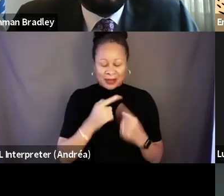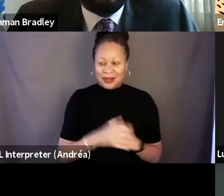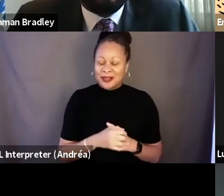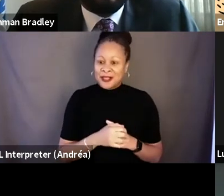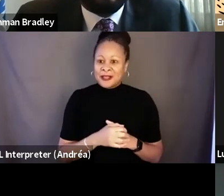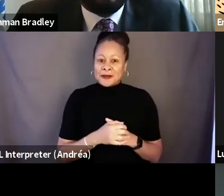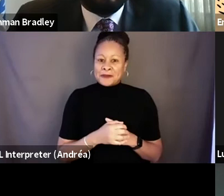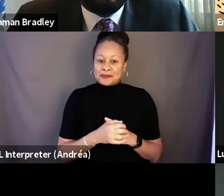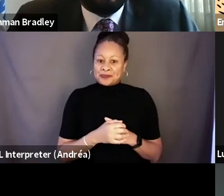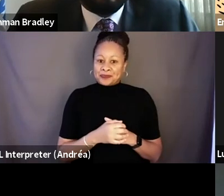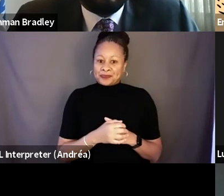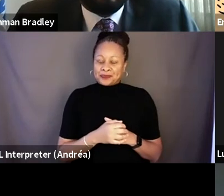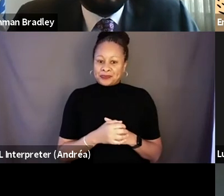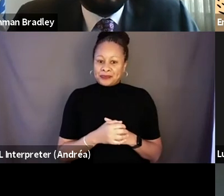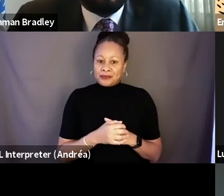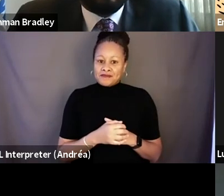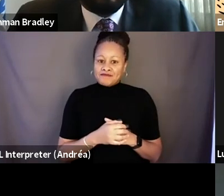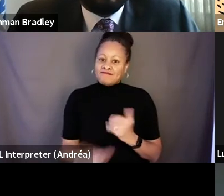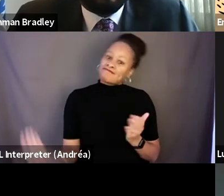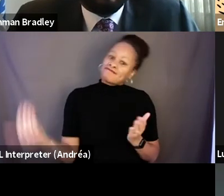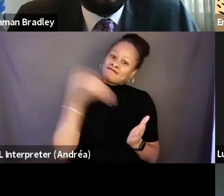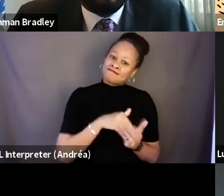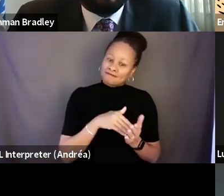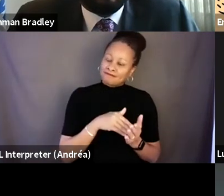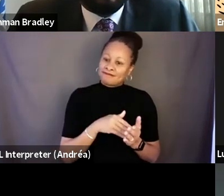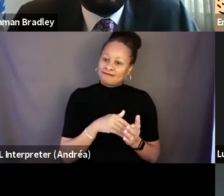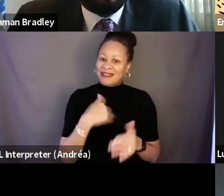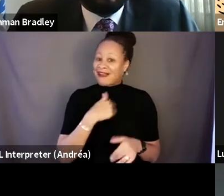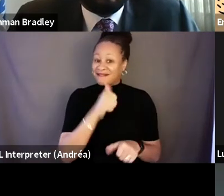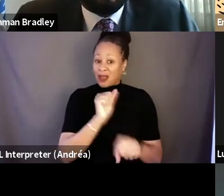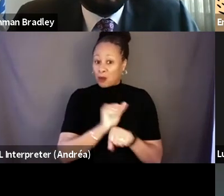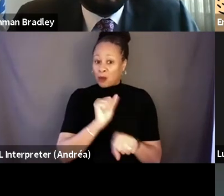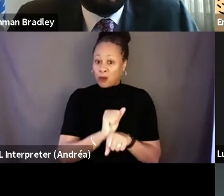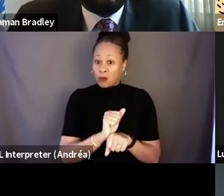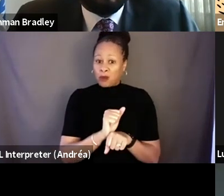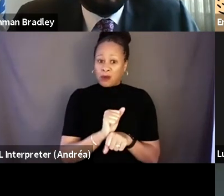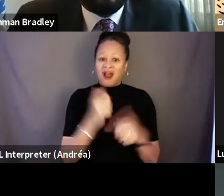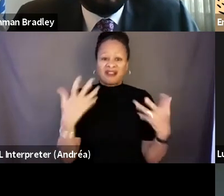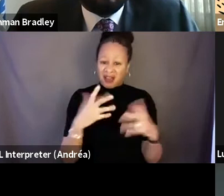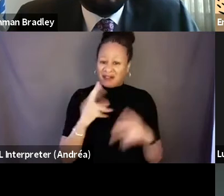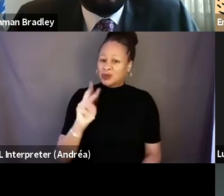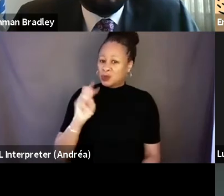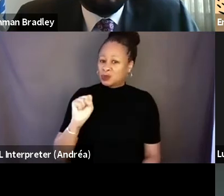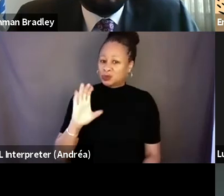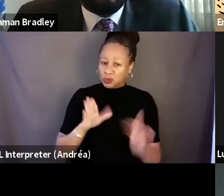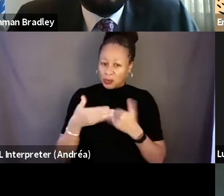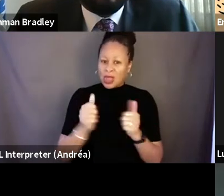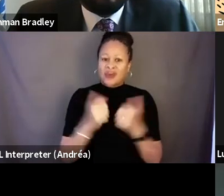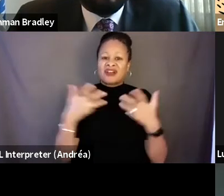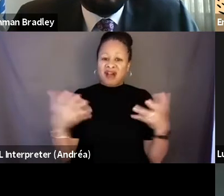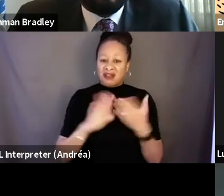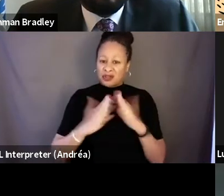think, again, I haven't worked in a lot. I haven't worked in a lot of newsrooms with a large